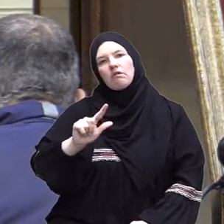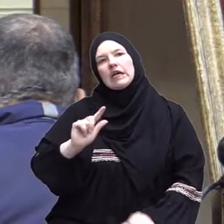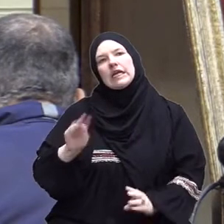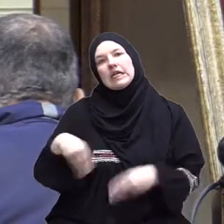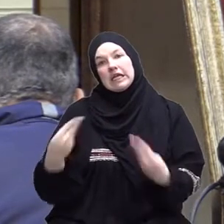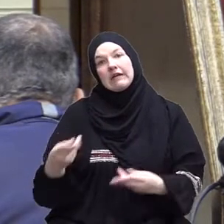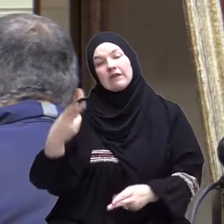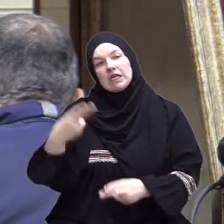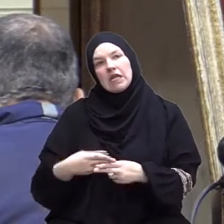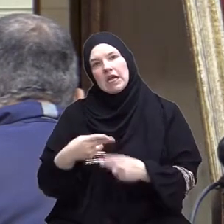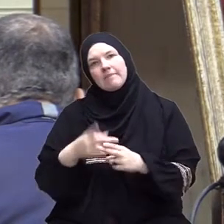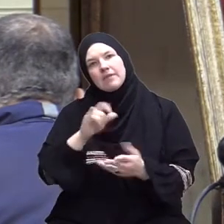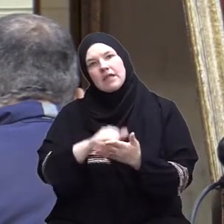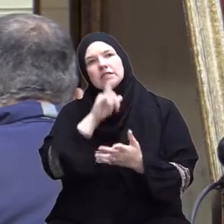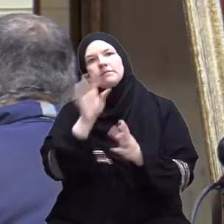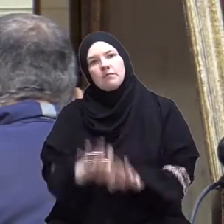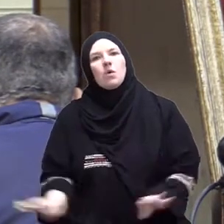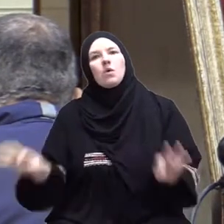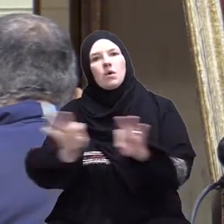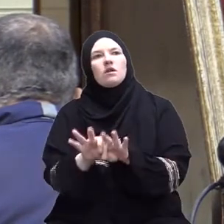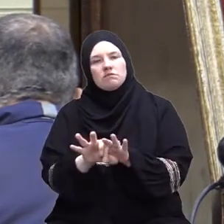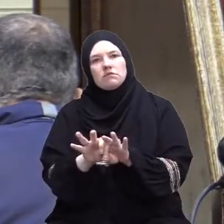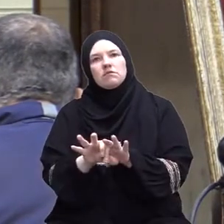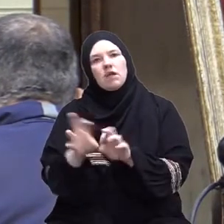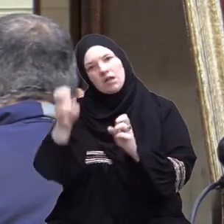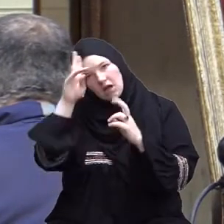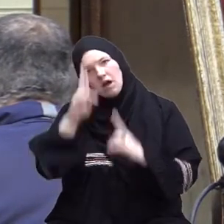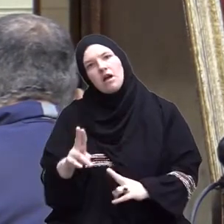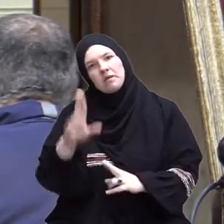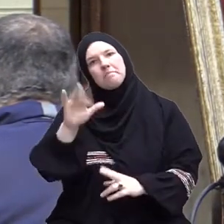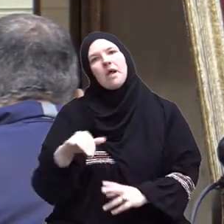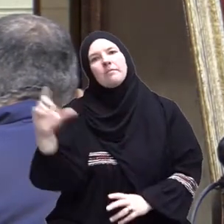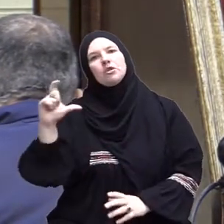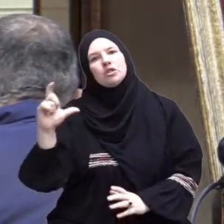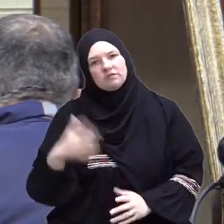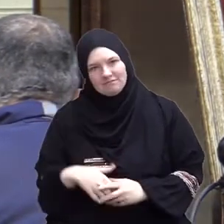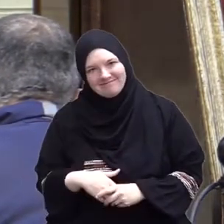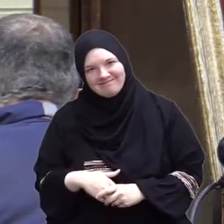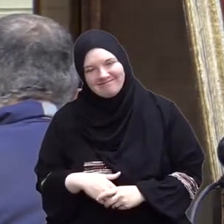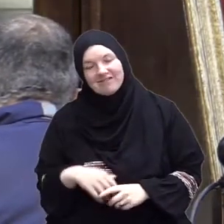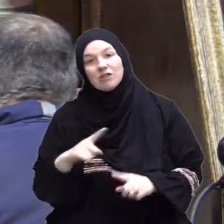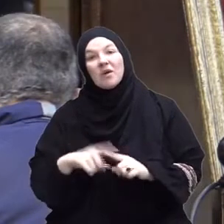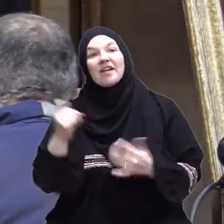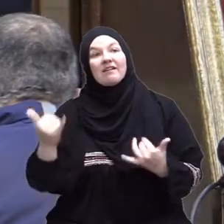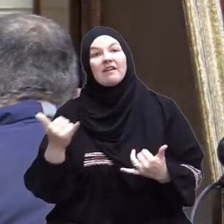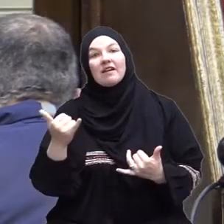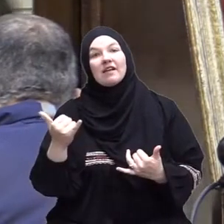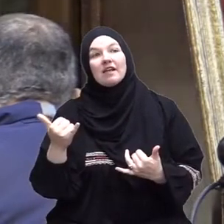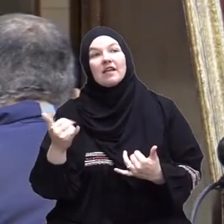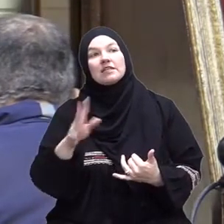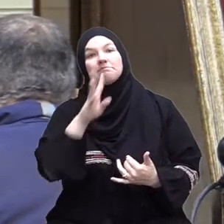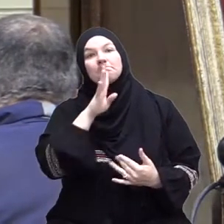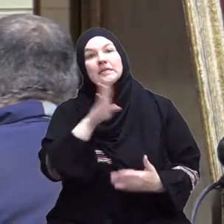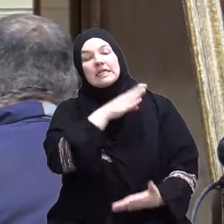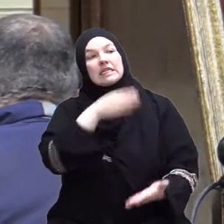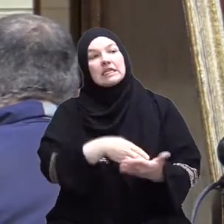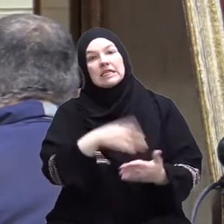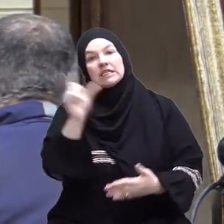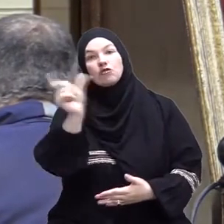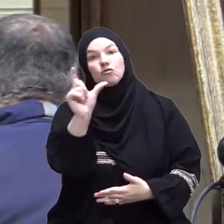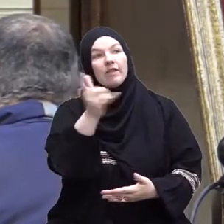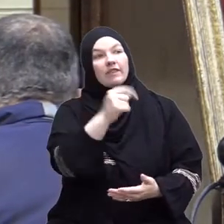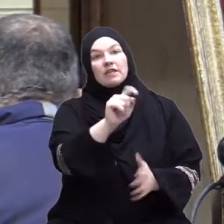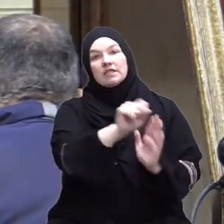is significant and important and honored by Muslims. So now, if you speak against Israel, the